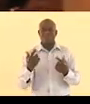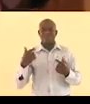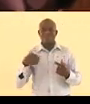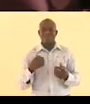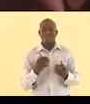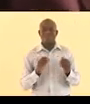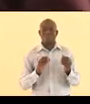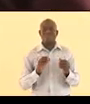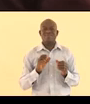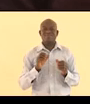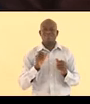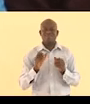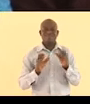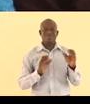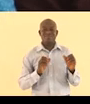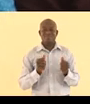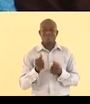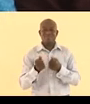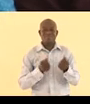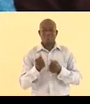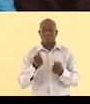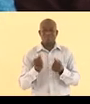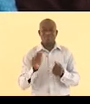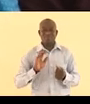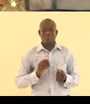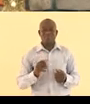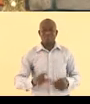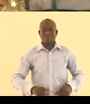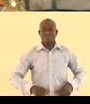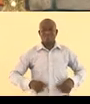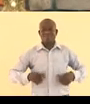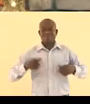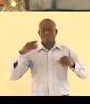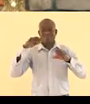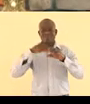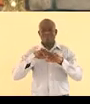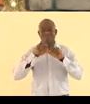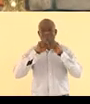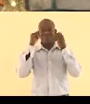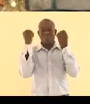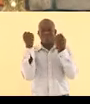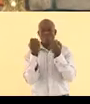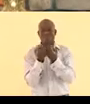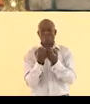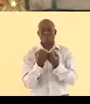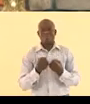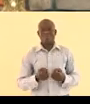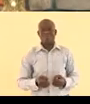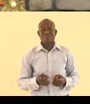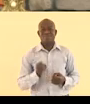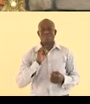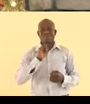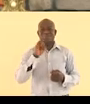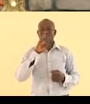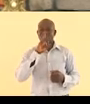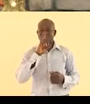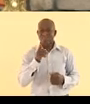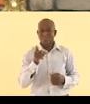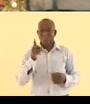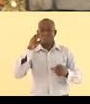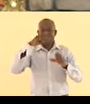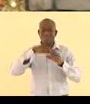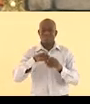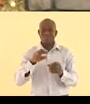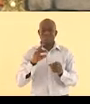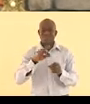how we conduct our lives in society, what you acquire, economic level? Don't you think it's true? It's true in every way. It's true